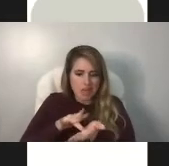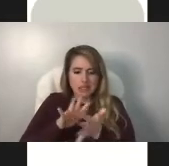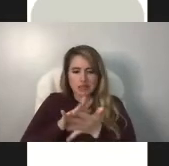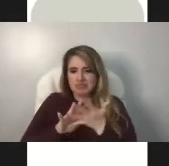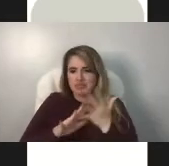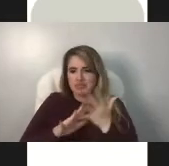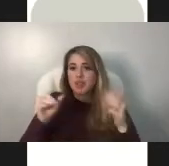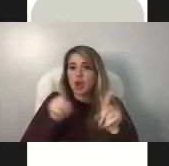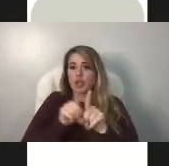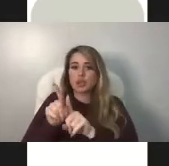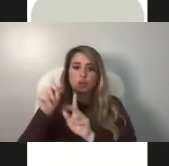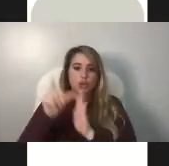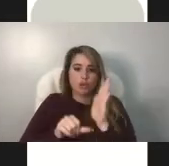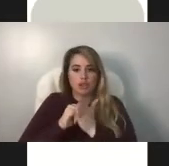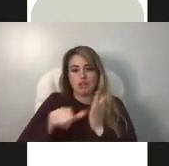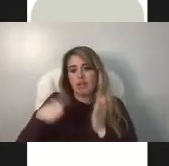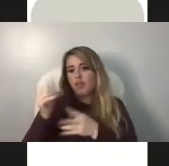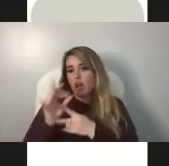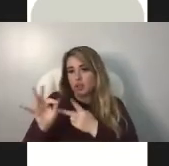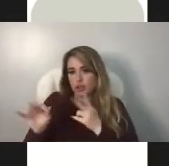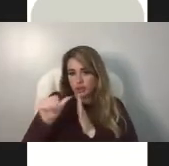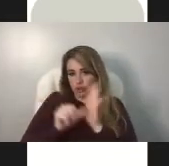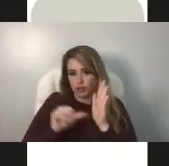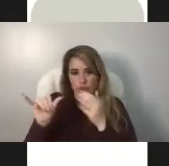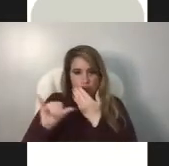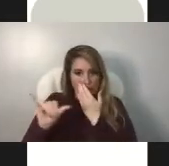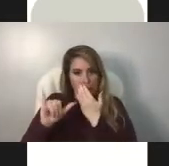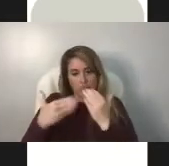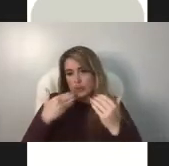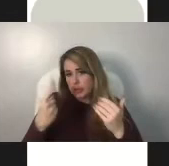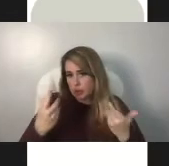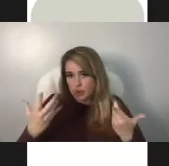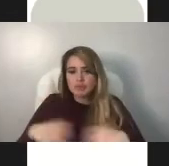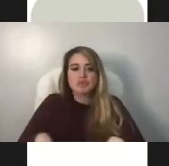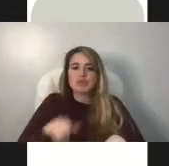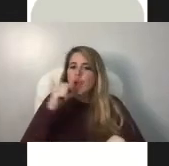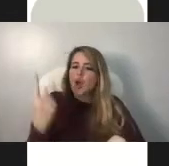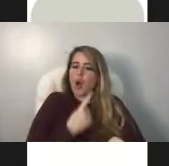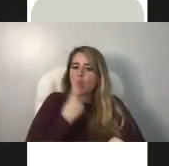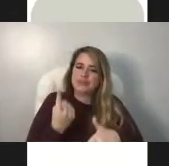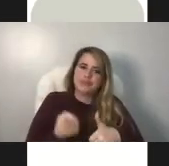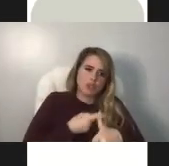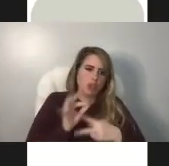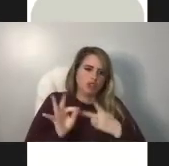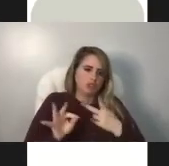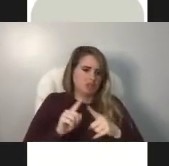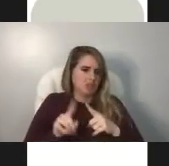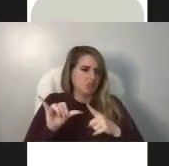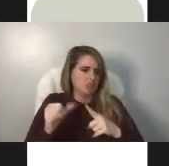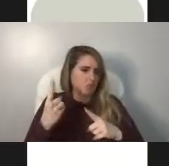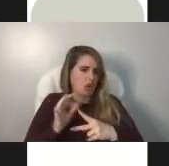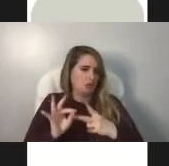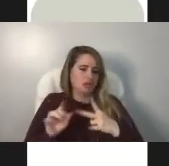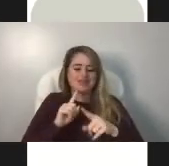And surgery is another option. Surgery can be helpful as well, and certainly a good option. Not always the first option, but an option depending on